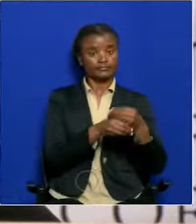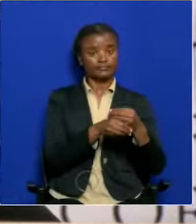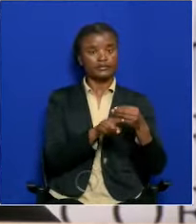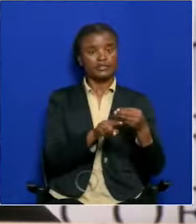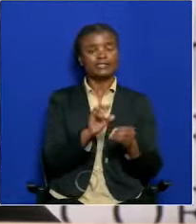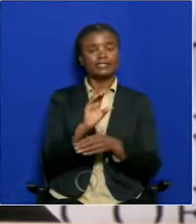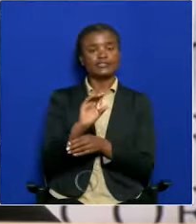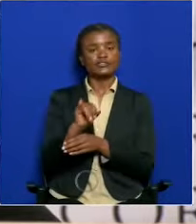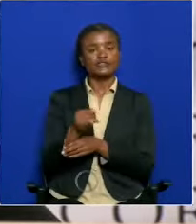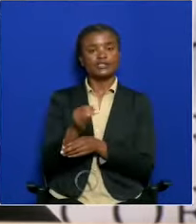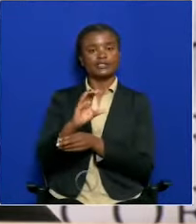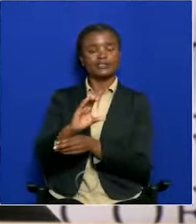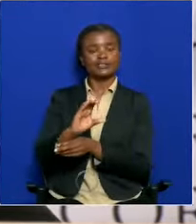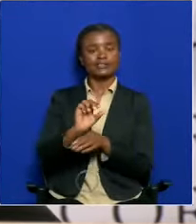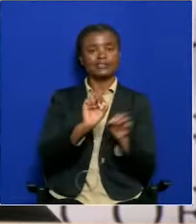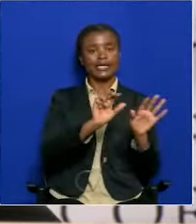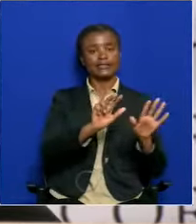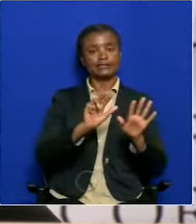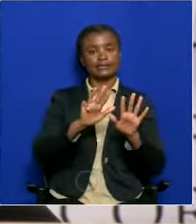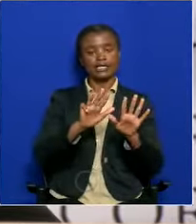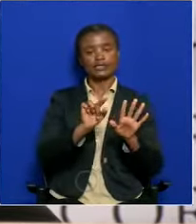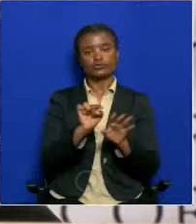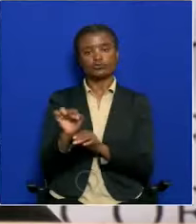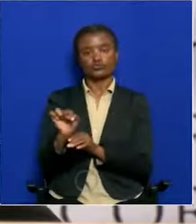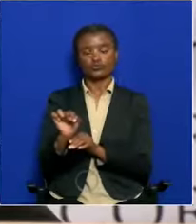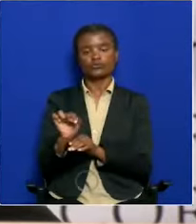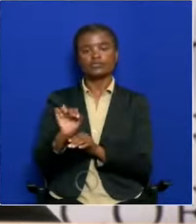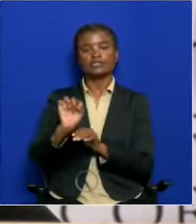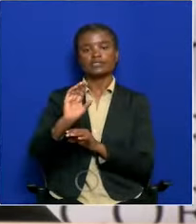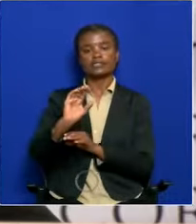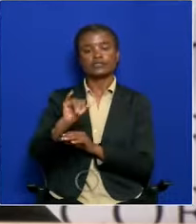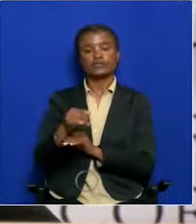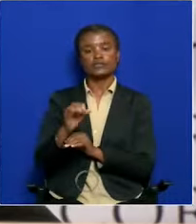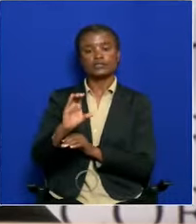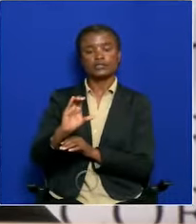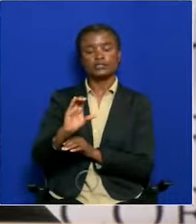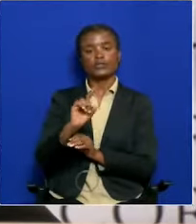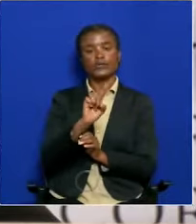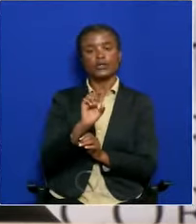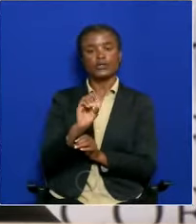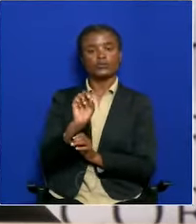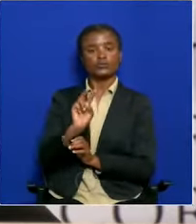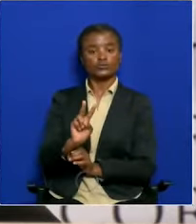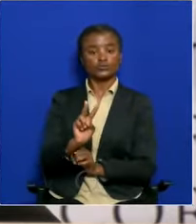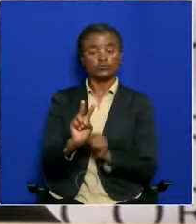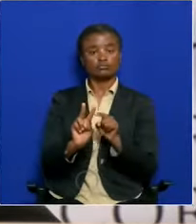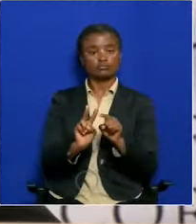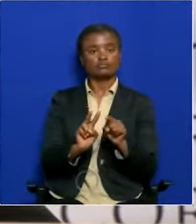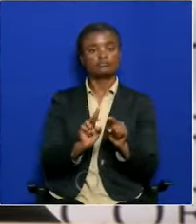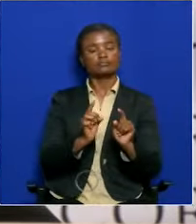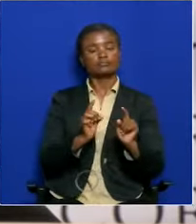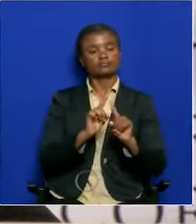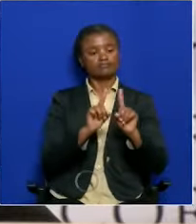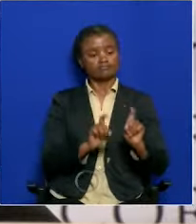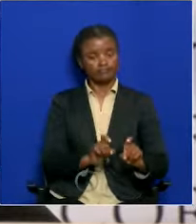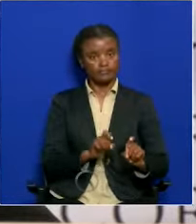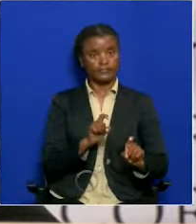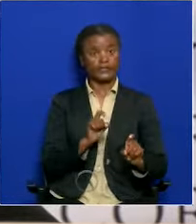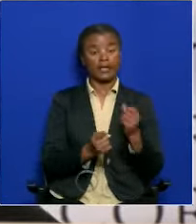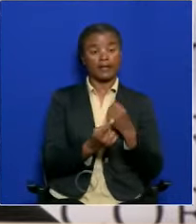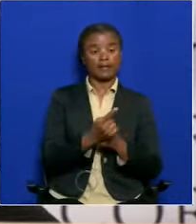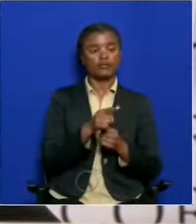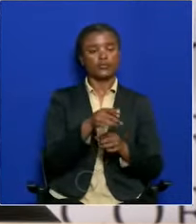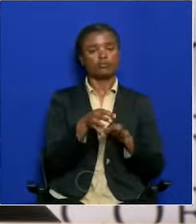to CJC 102, which we will deal with when we deal with cross-examination.